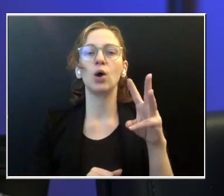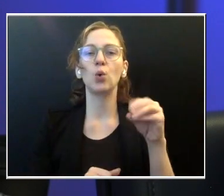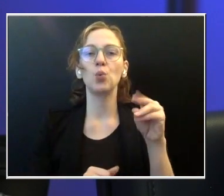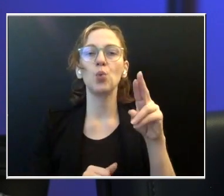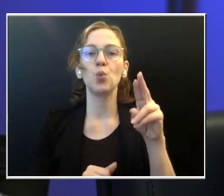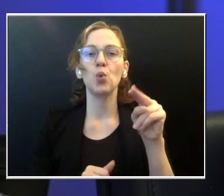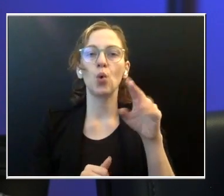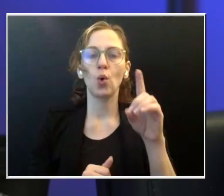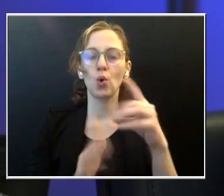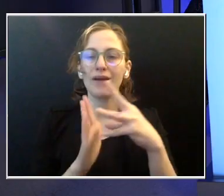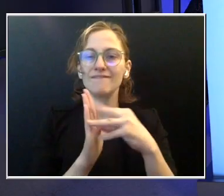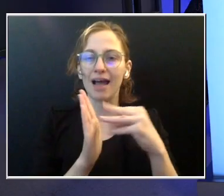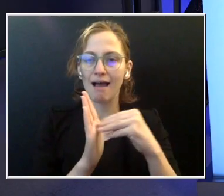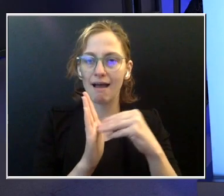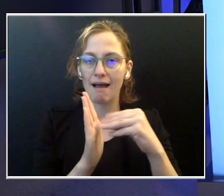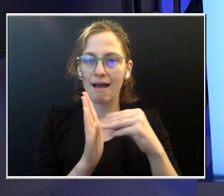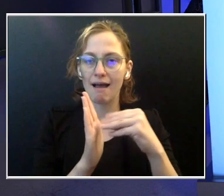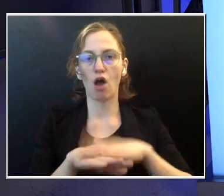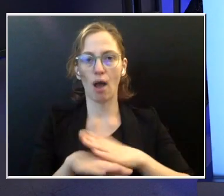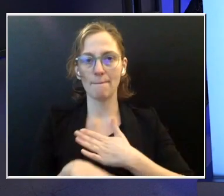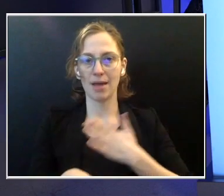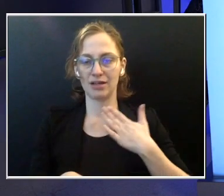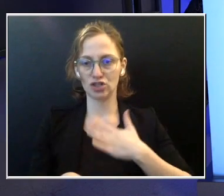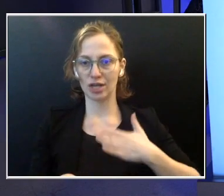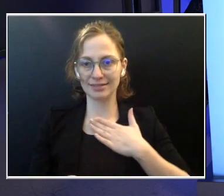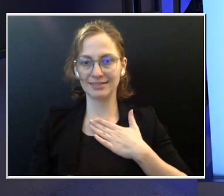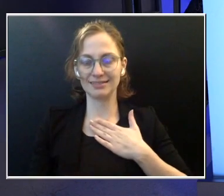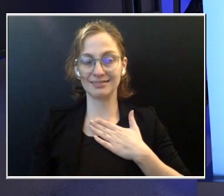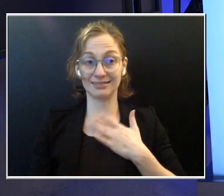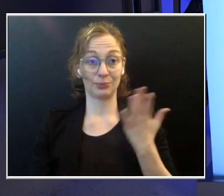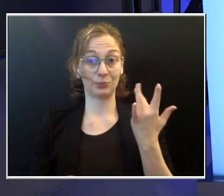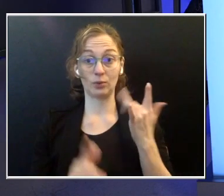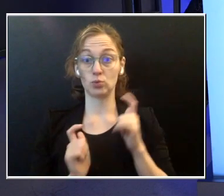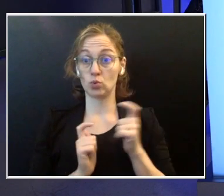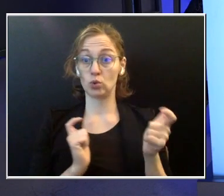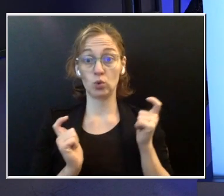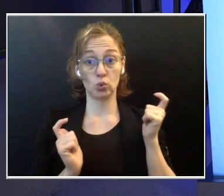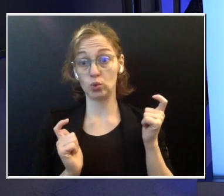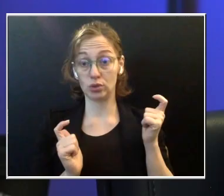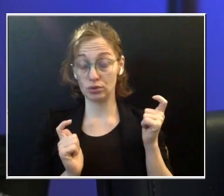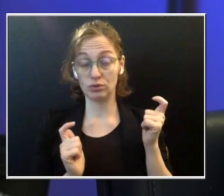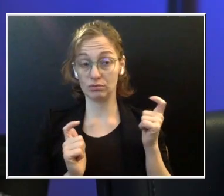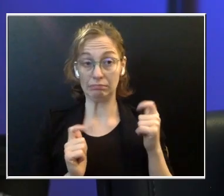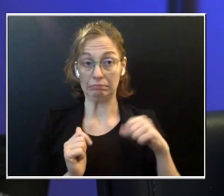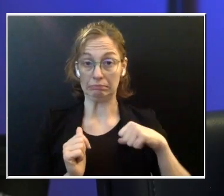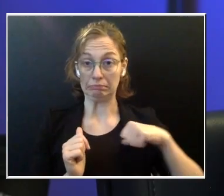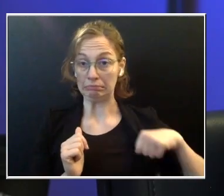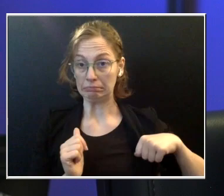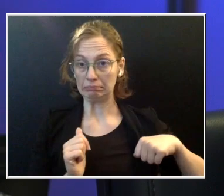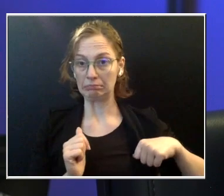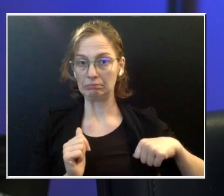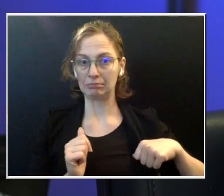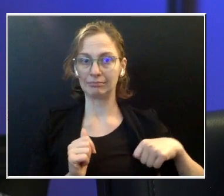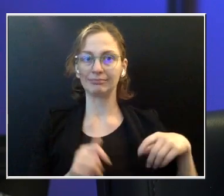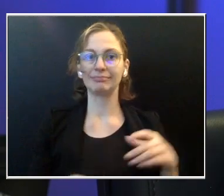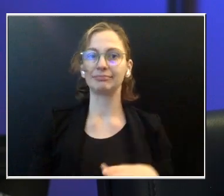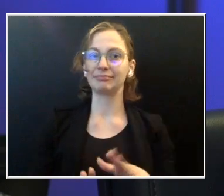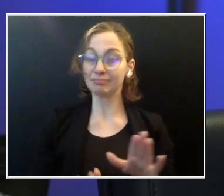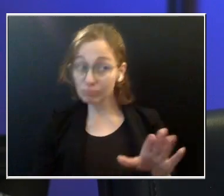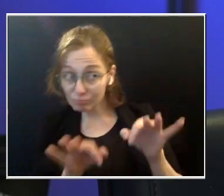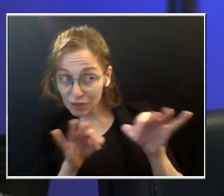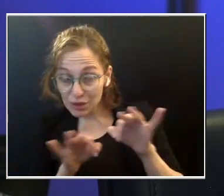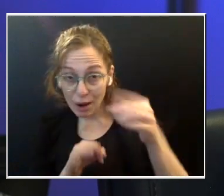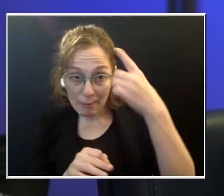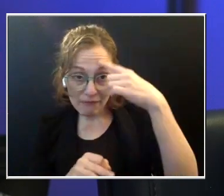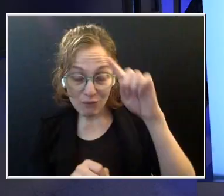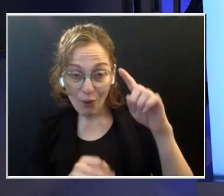help it heal. And explain what that is for folks listening. I'm going to let one of you describe. I can describe it,